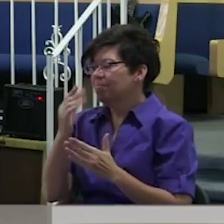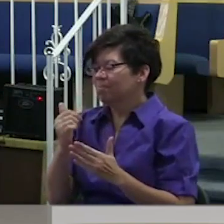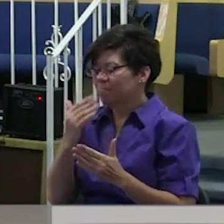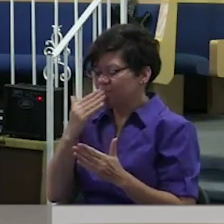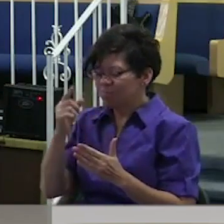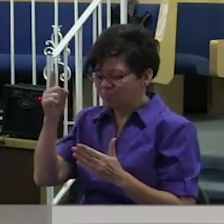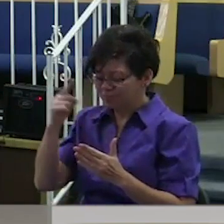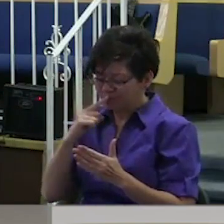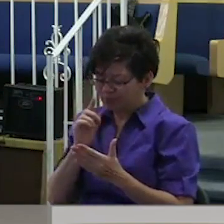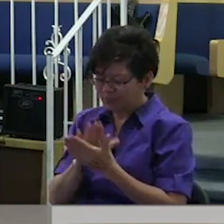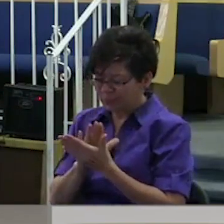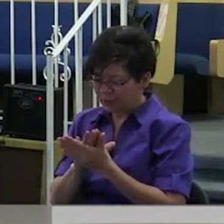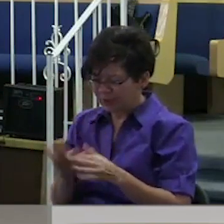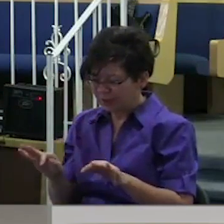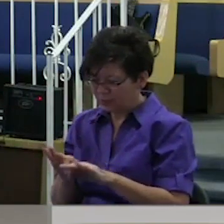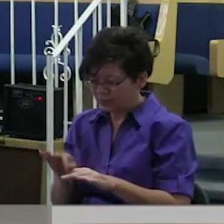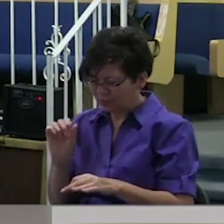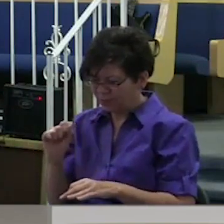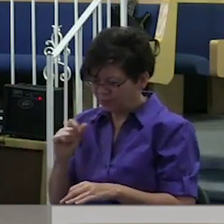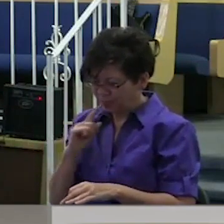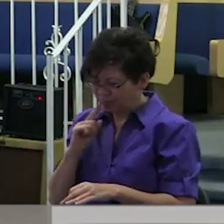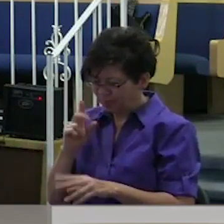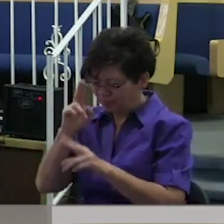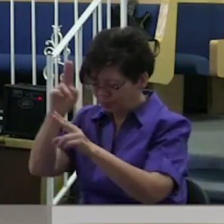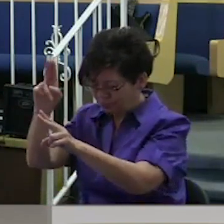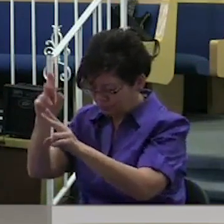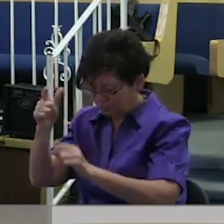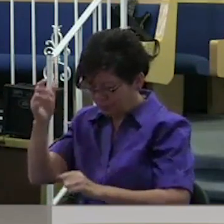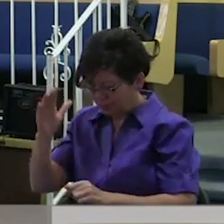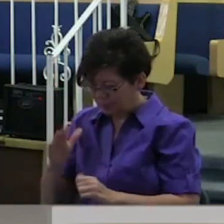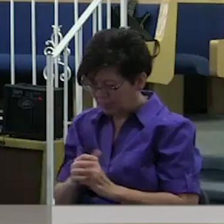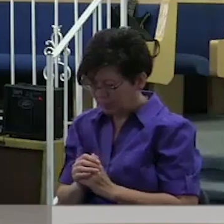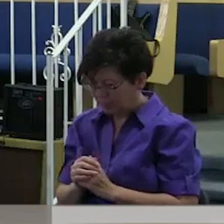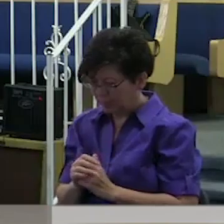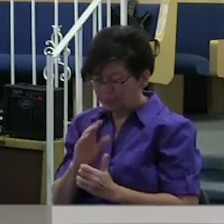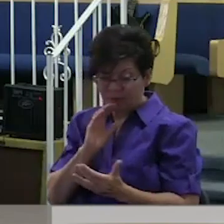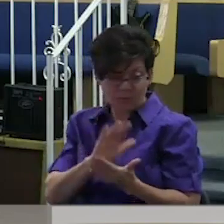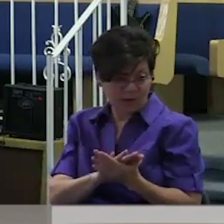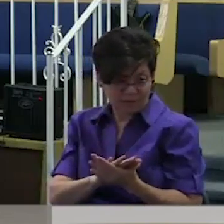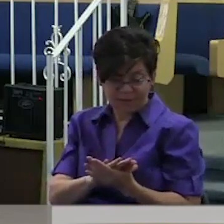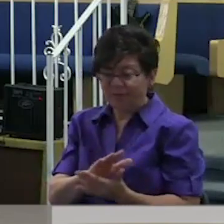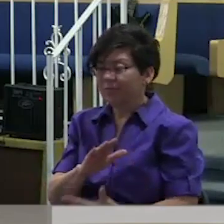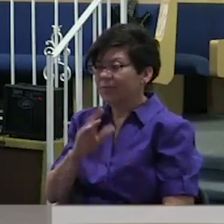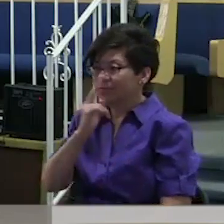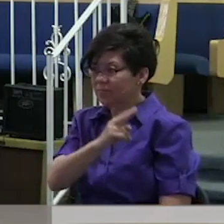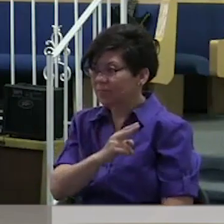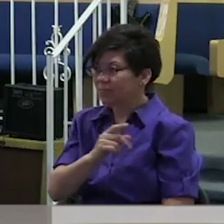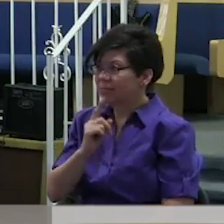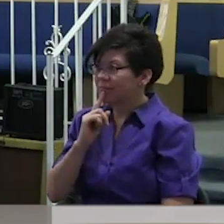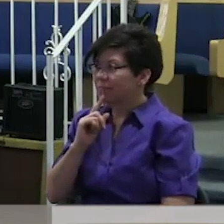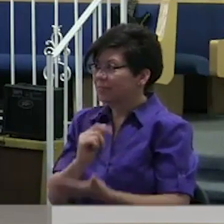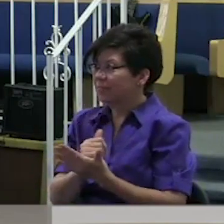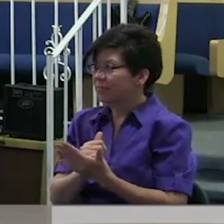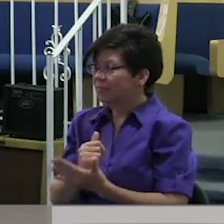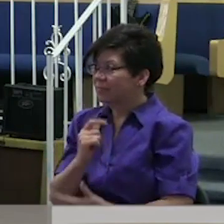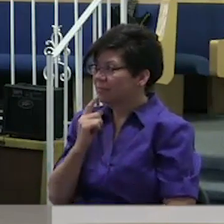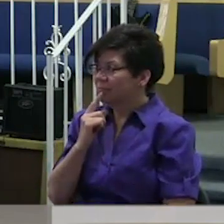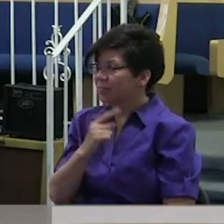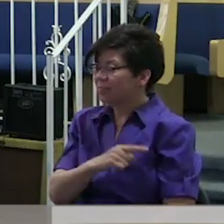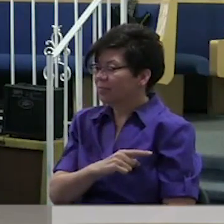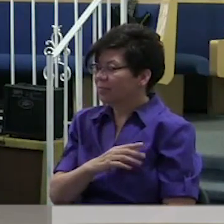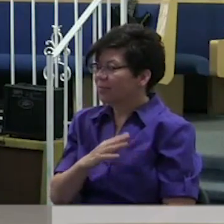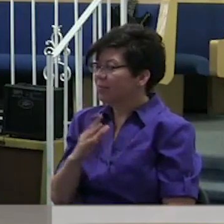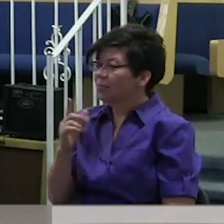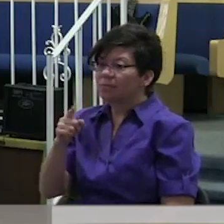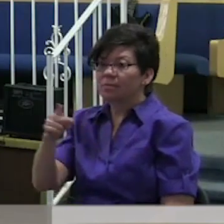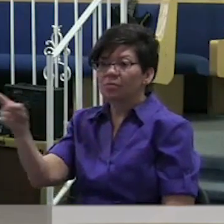worthy to be praised. And I give honor to God, honor to my wife, amen, who is sitting up here on the rostrum. Honor to